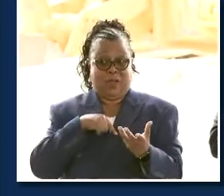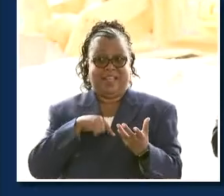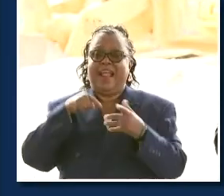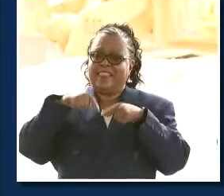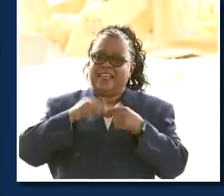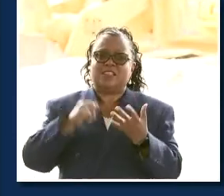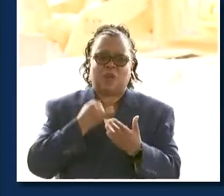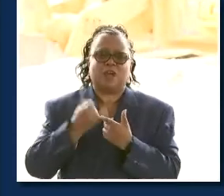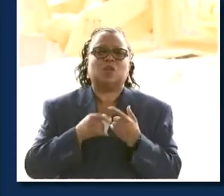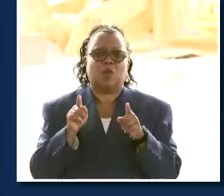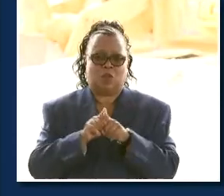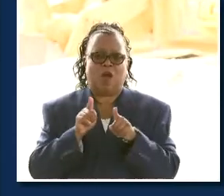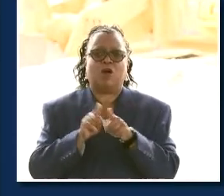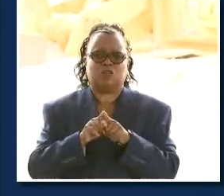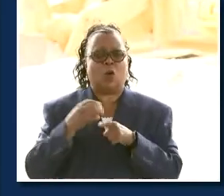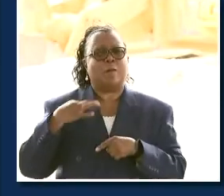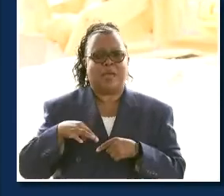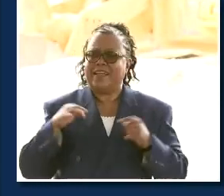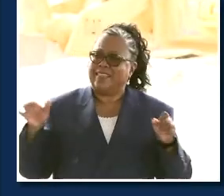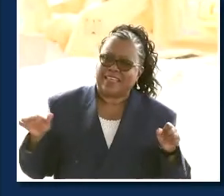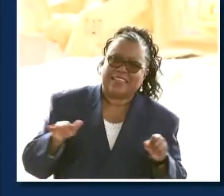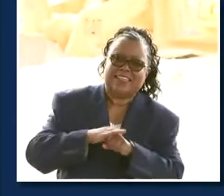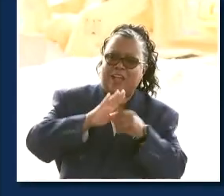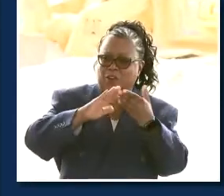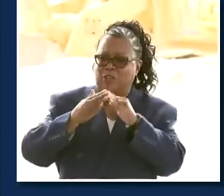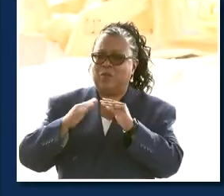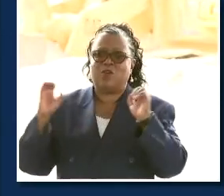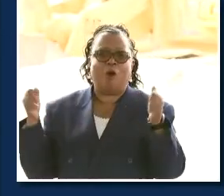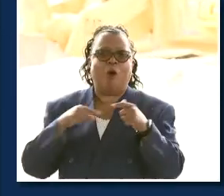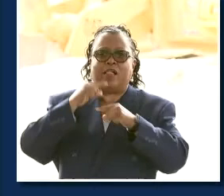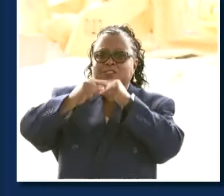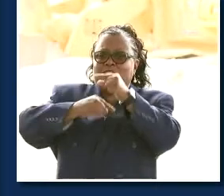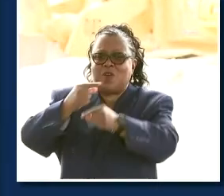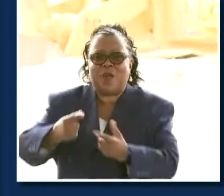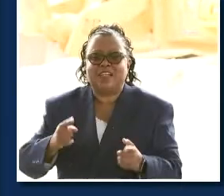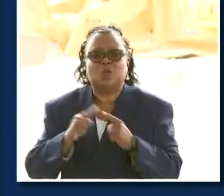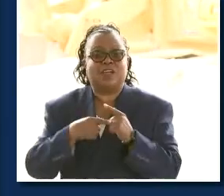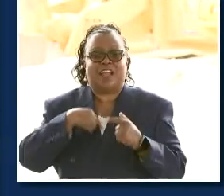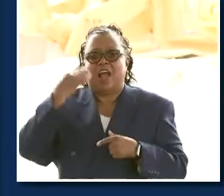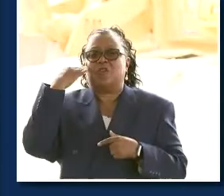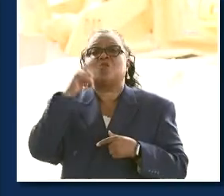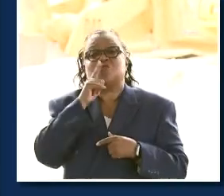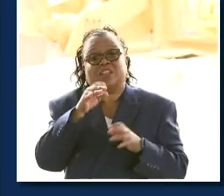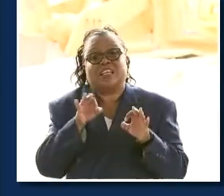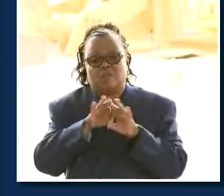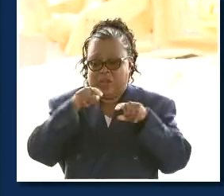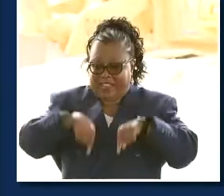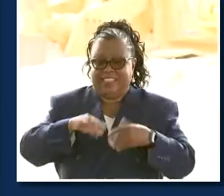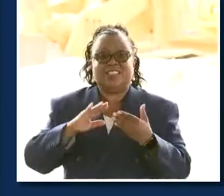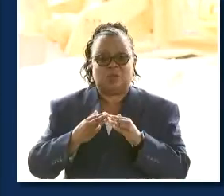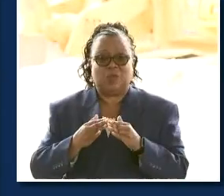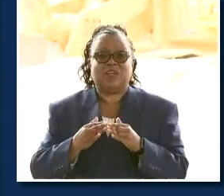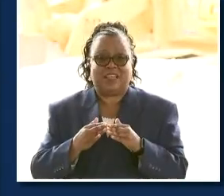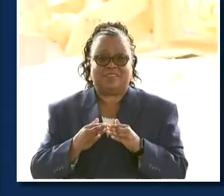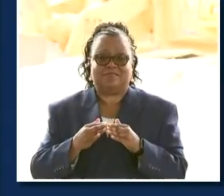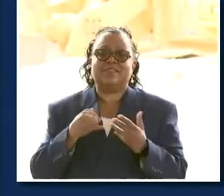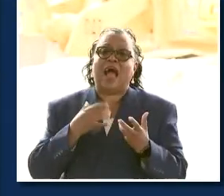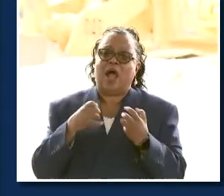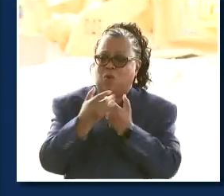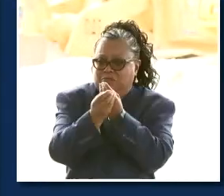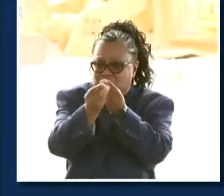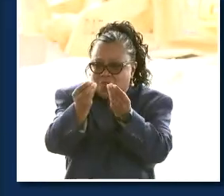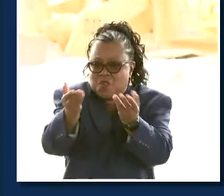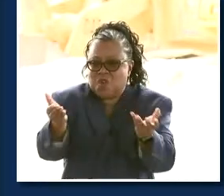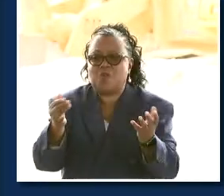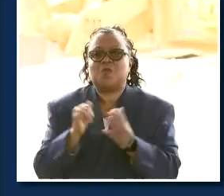this project will also benefit the entire community, all generations, which I know is important to this community. I want you to